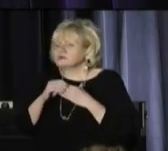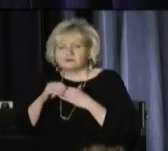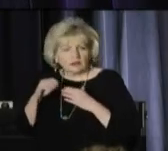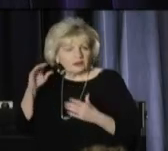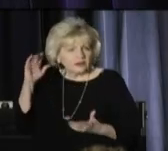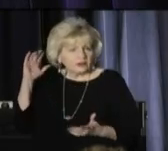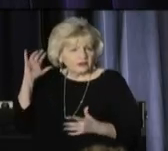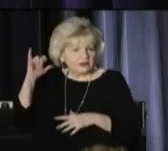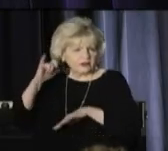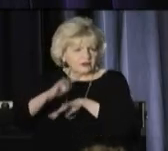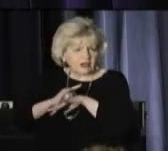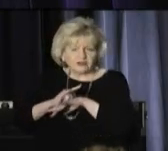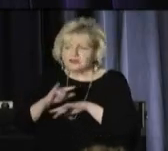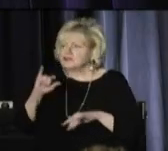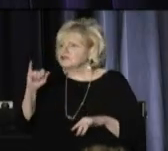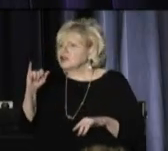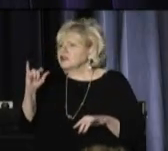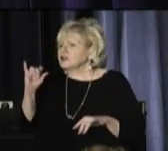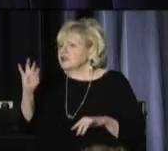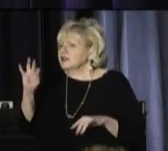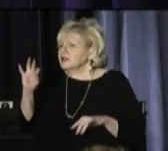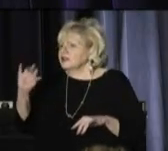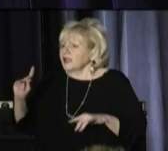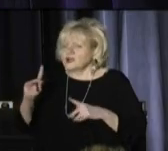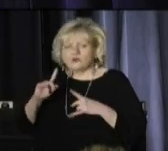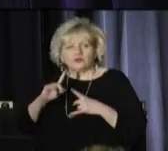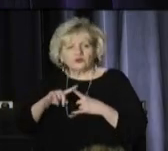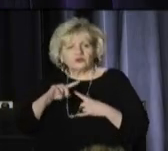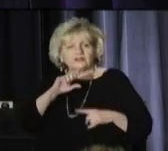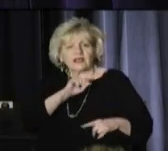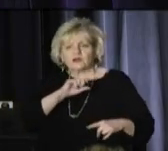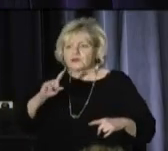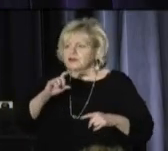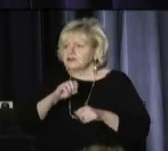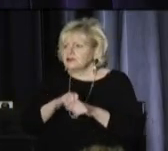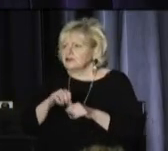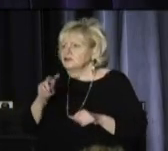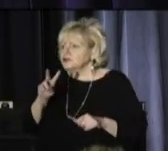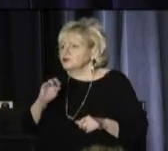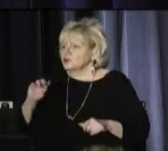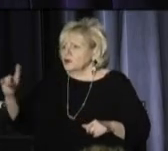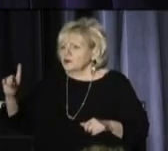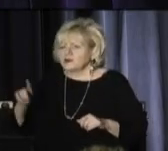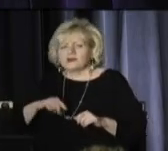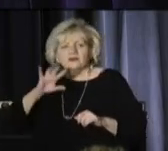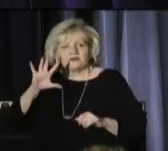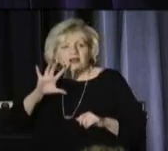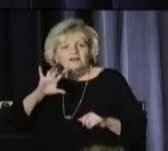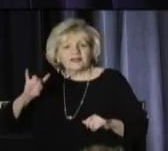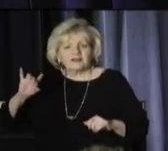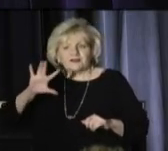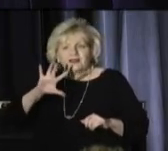from JFK to Santo Domingo in 2001, flight 58587.